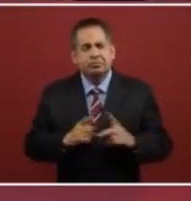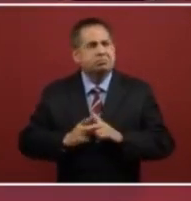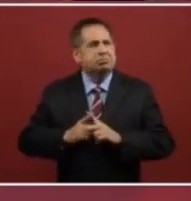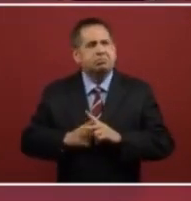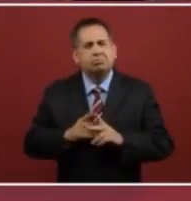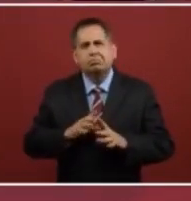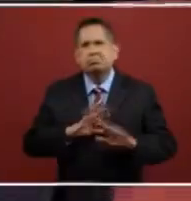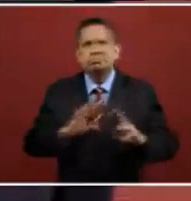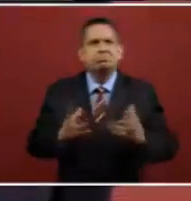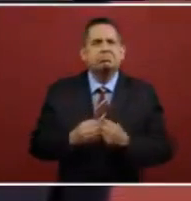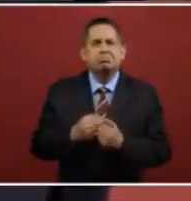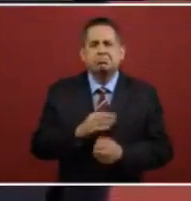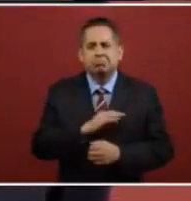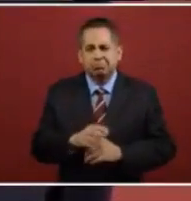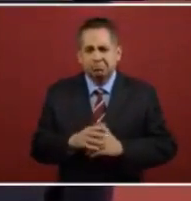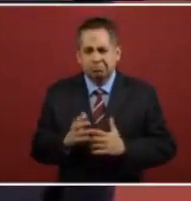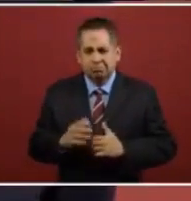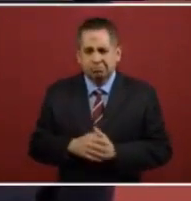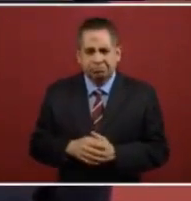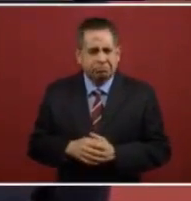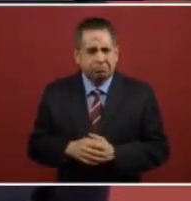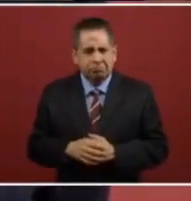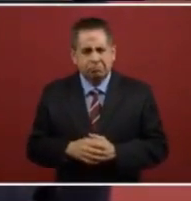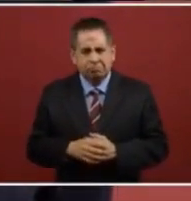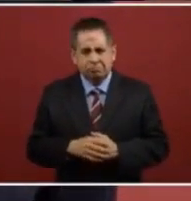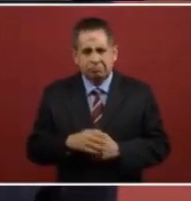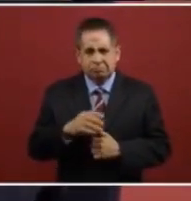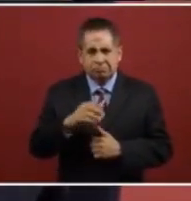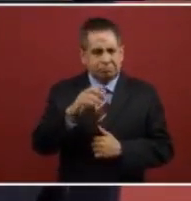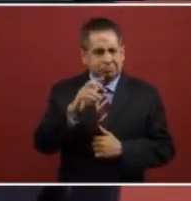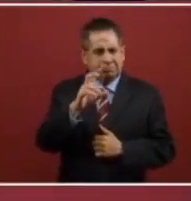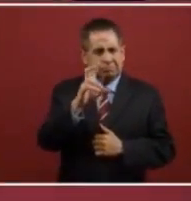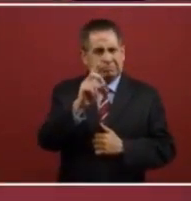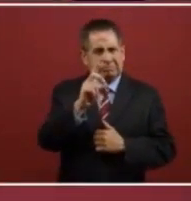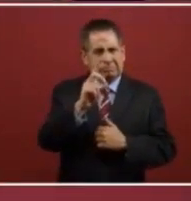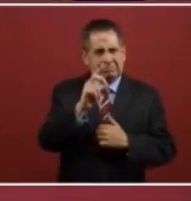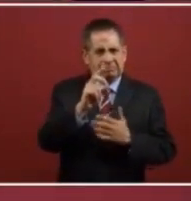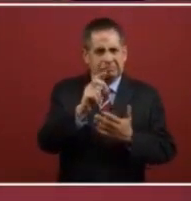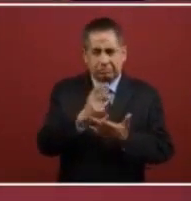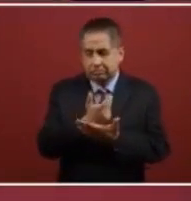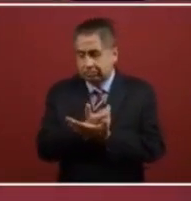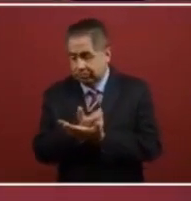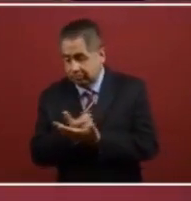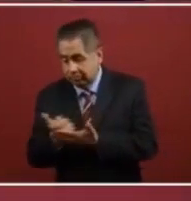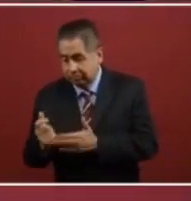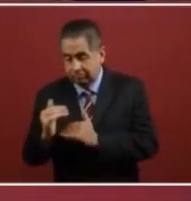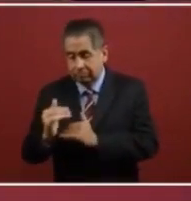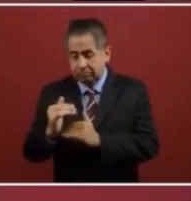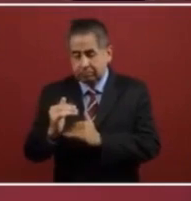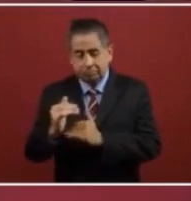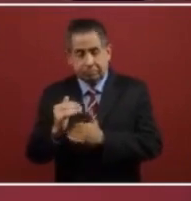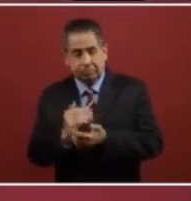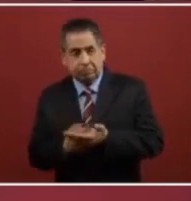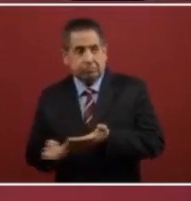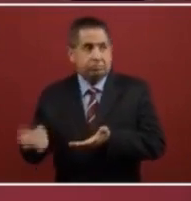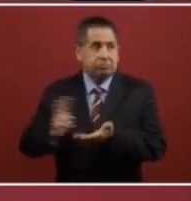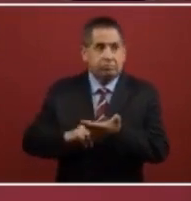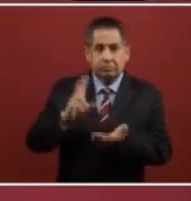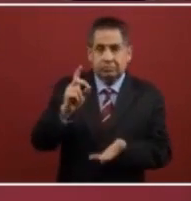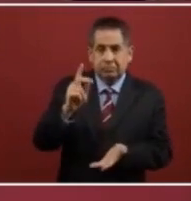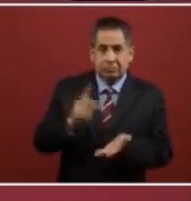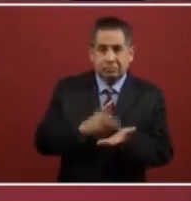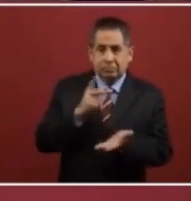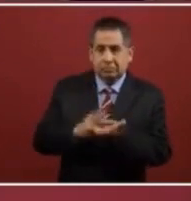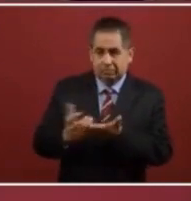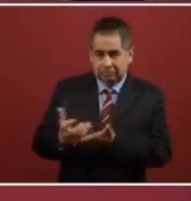cuentas, como 30 veces más. It's like el salario 30,000 more than the minimum